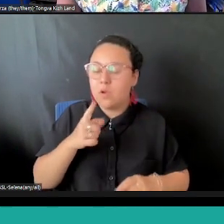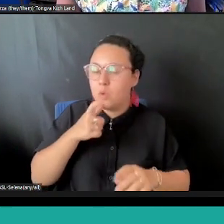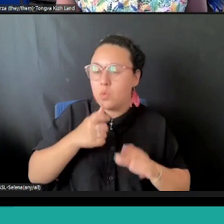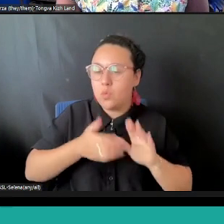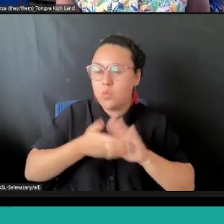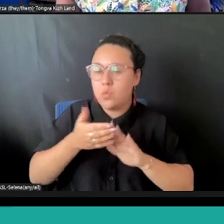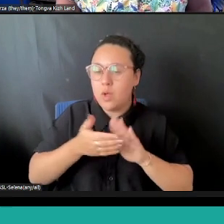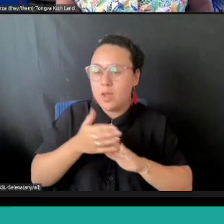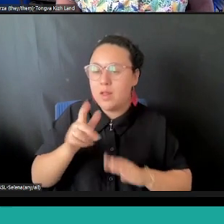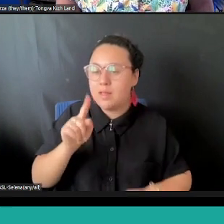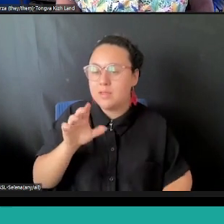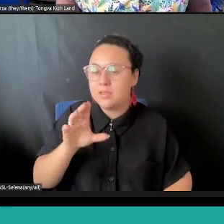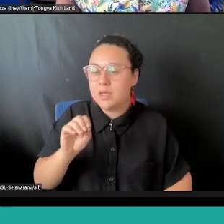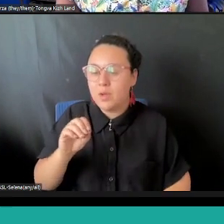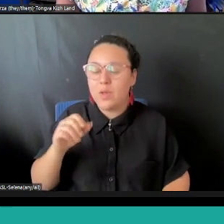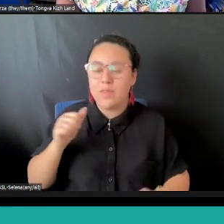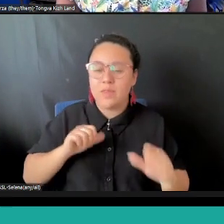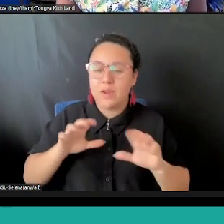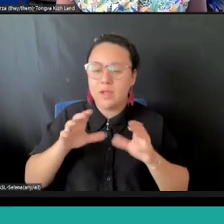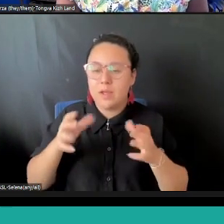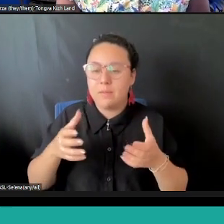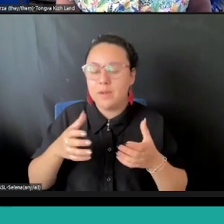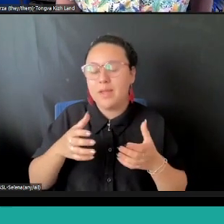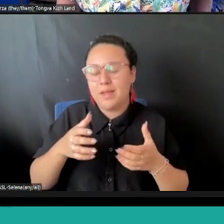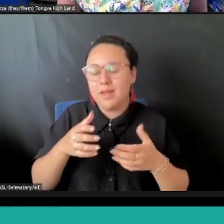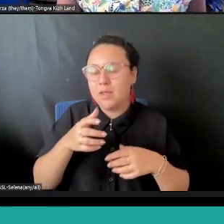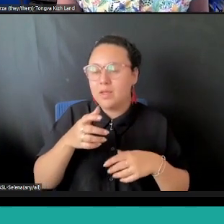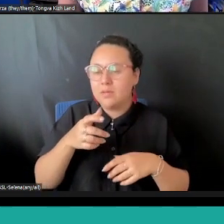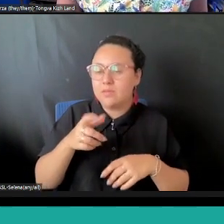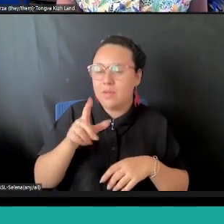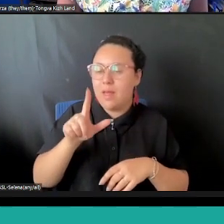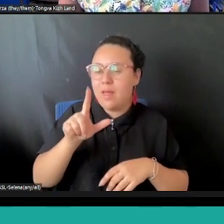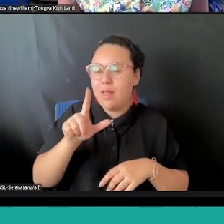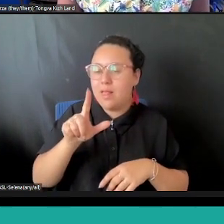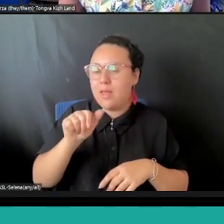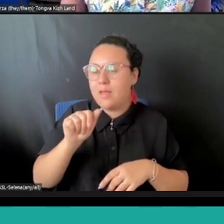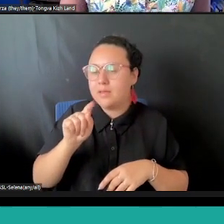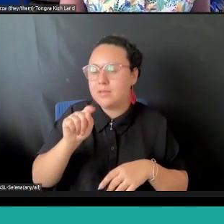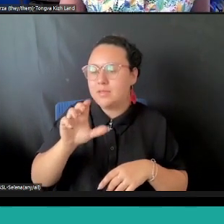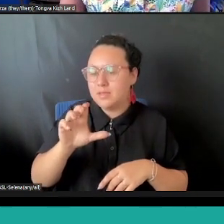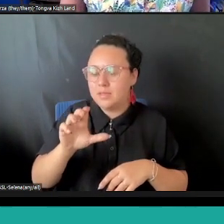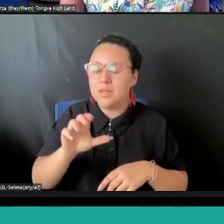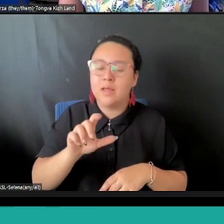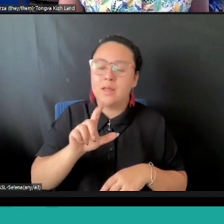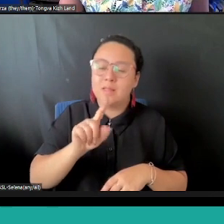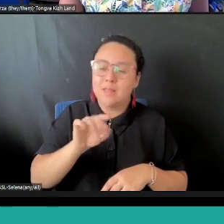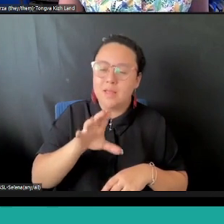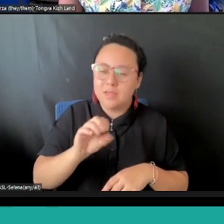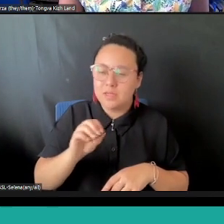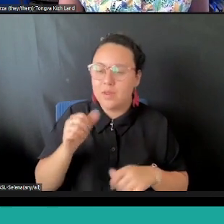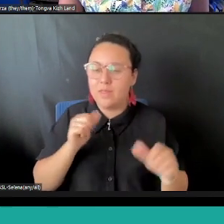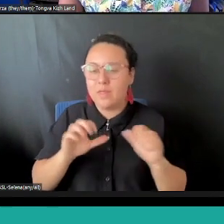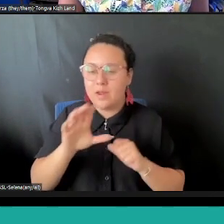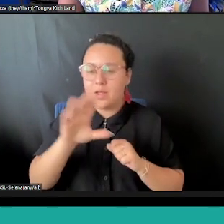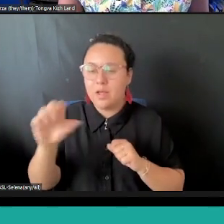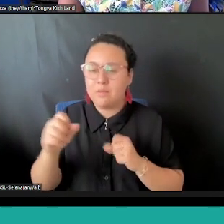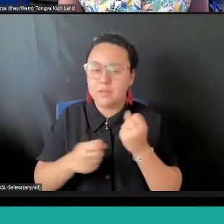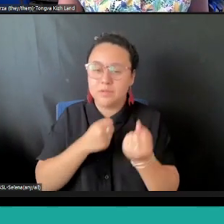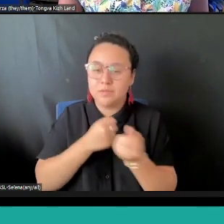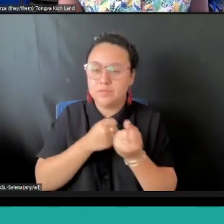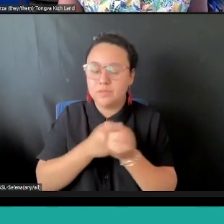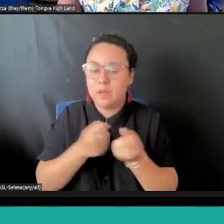I'm really proud that we're doing this today as well, when they've just announced that the Latino Theater Company is working on, you know, supporting